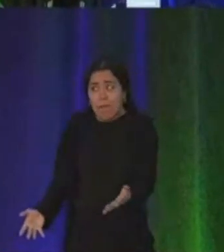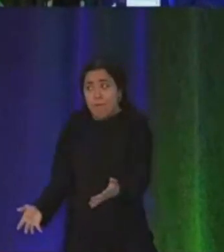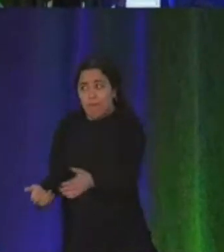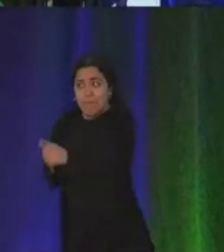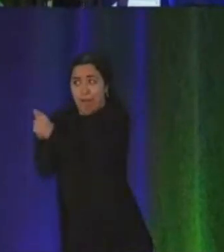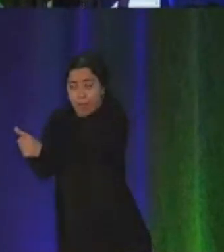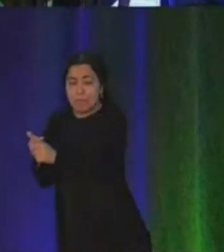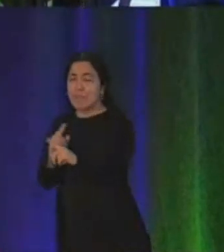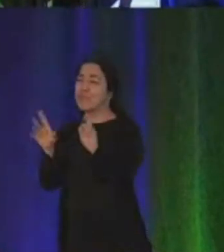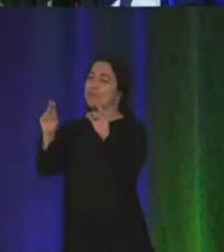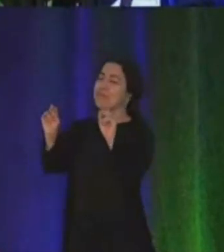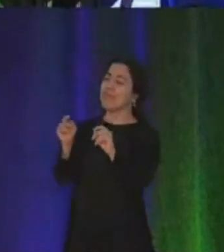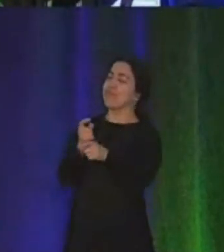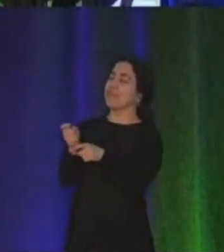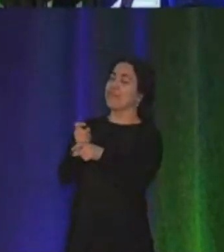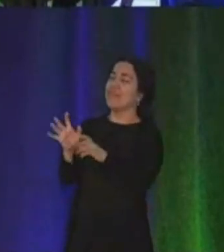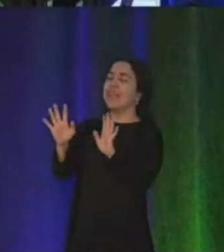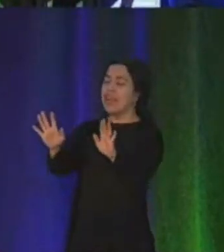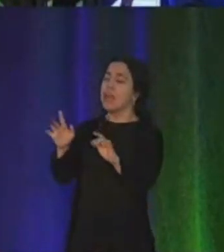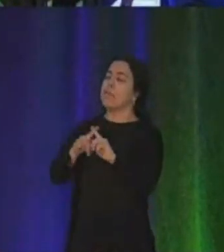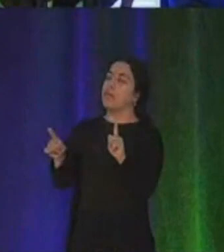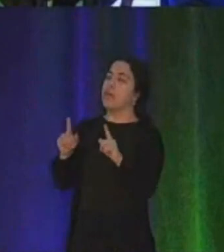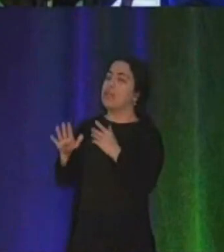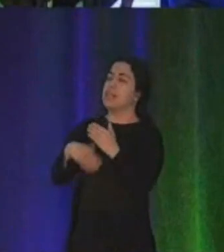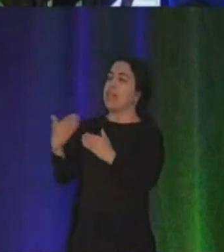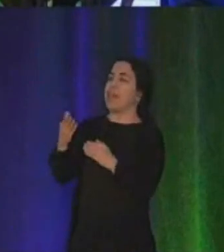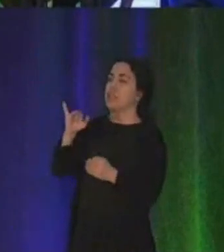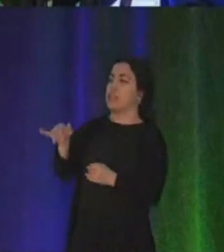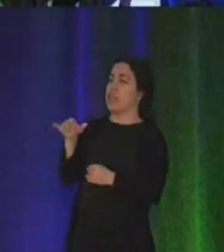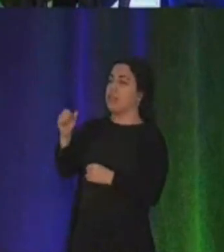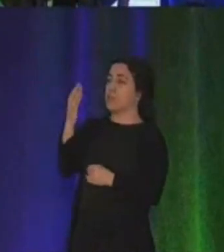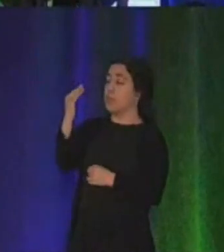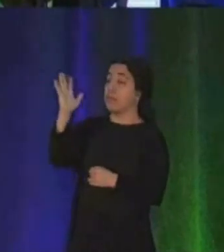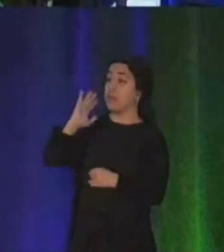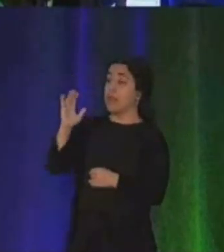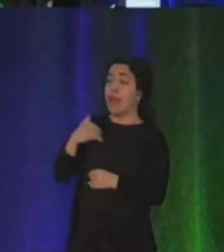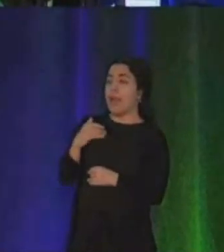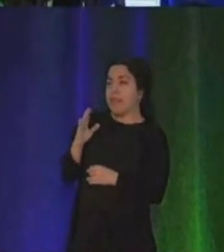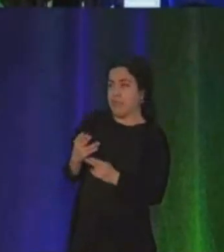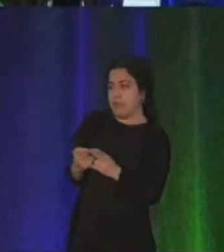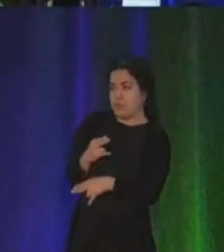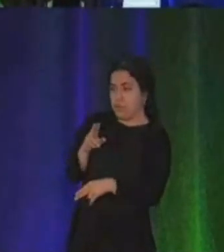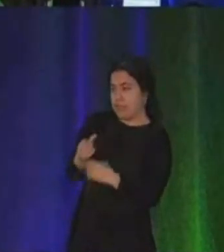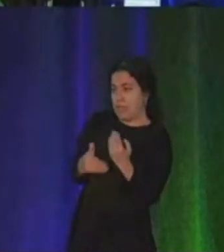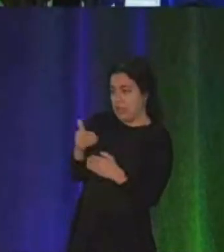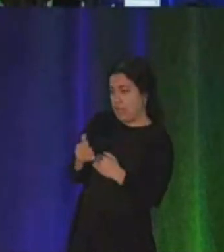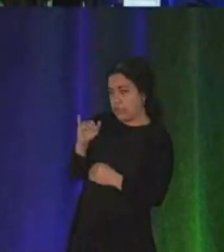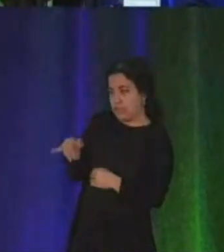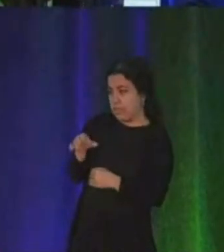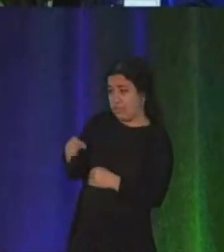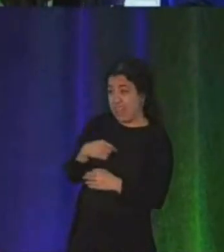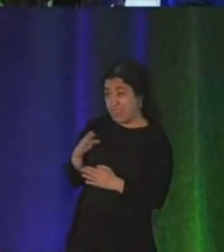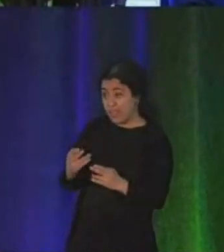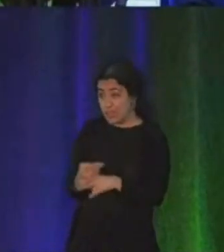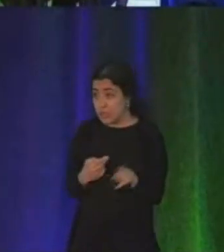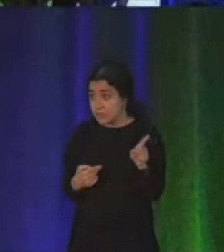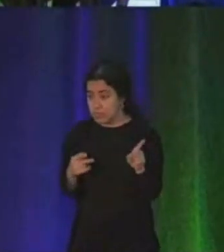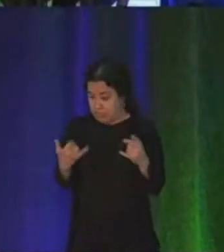But no, more seriously, the reason I'm going to do it on Next.js, I actually have never used Next.js. I'm giving you a whole talk about Next.js. I've actually never used